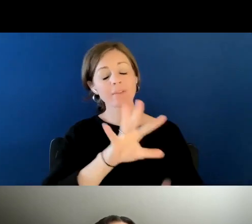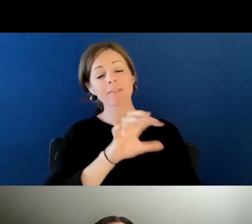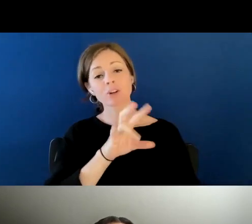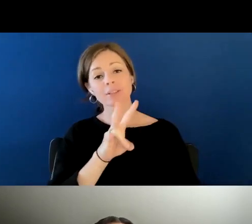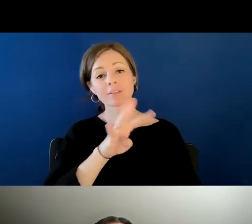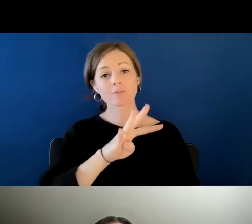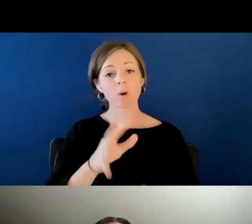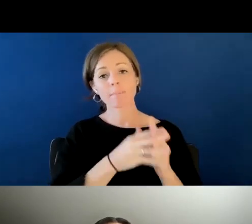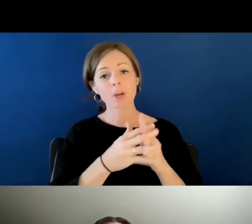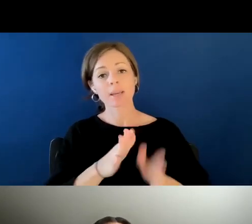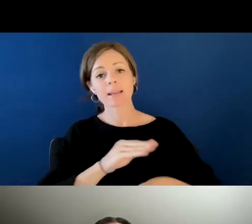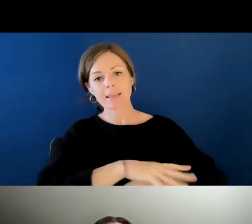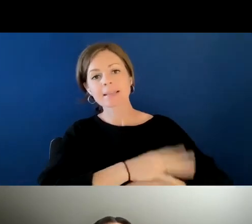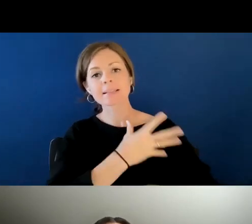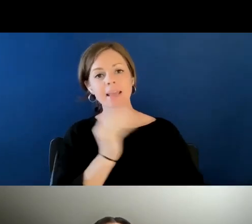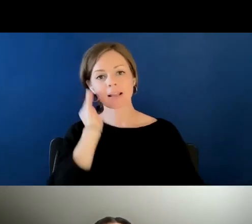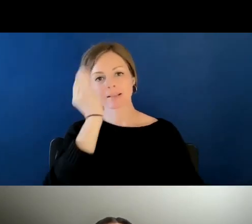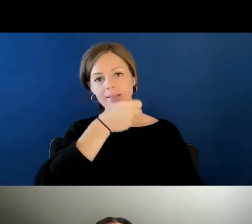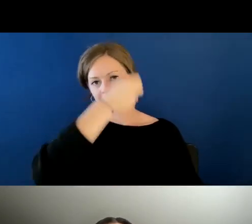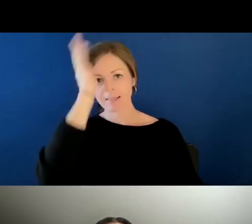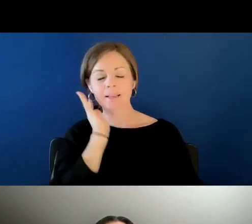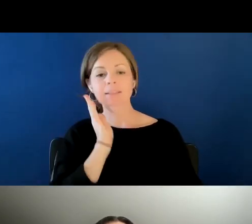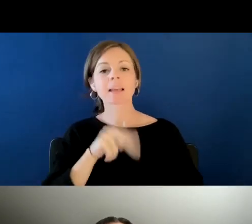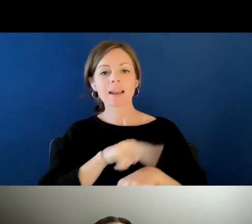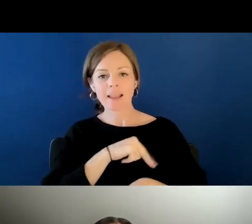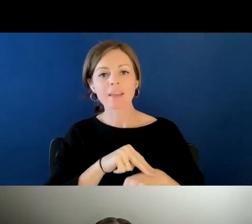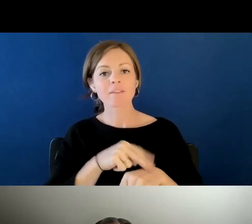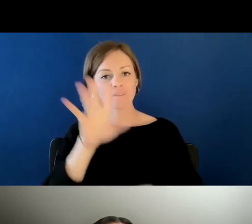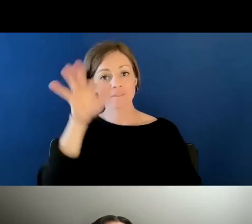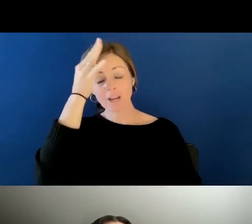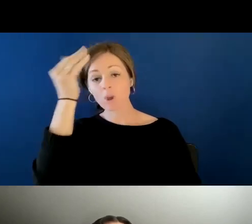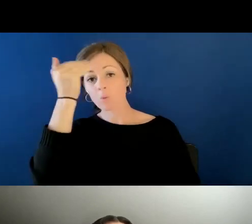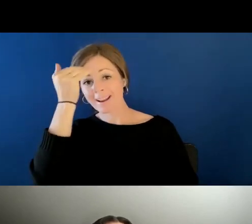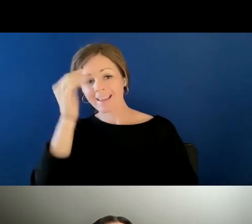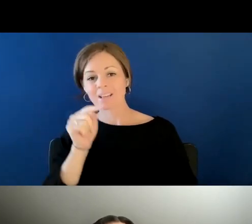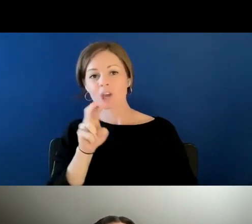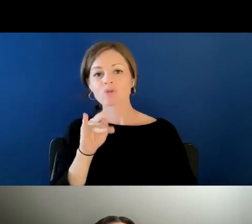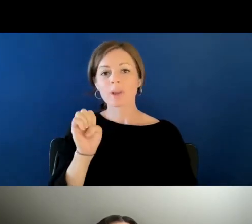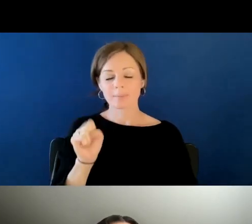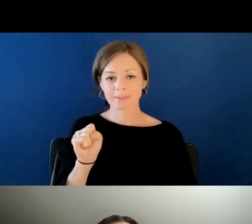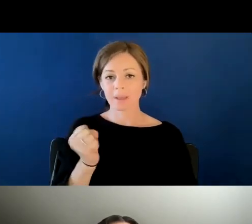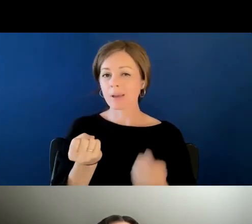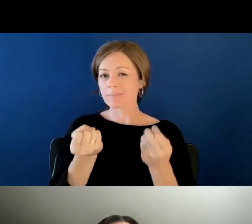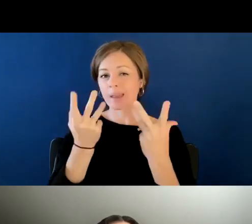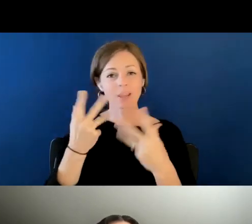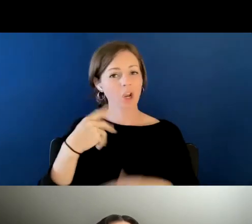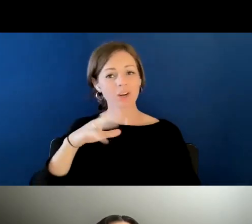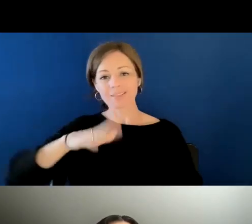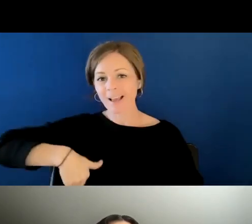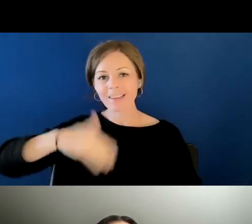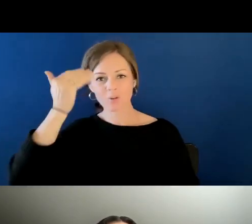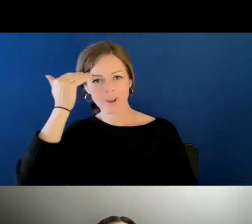574 American Indian and Alaska Native federally recognized tribes, and many more tribal nations that are not federally recognized or no